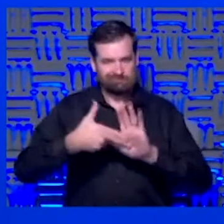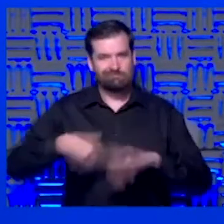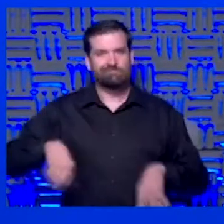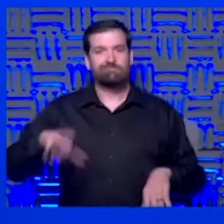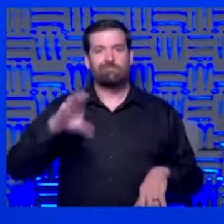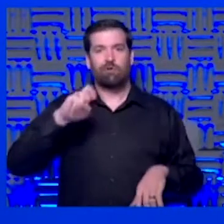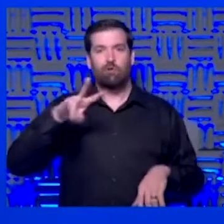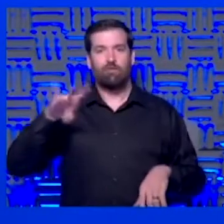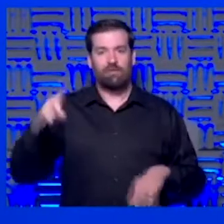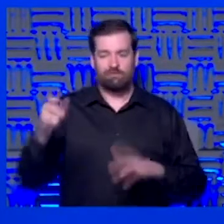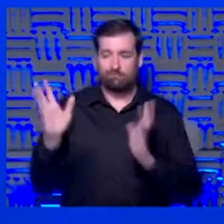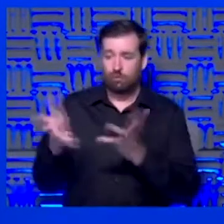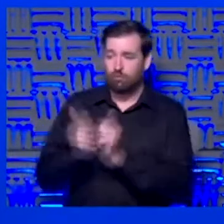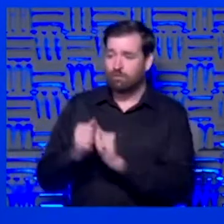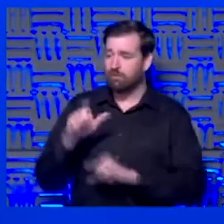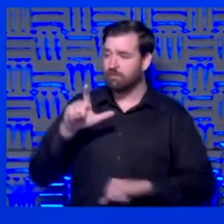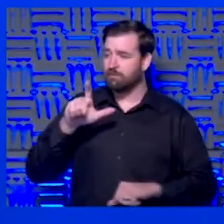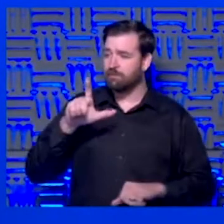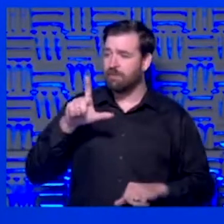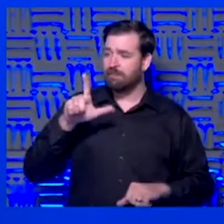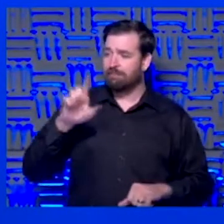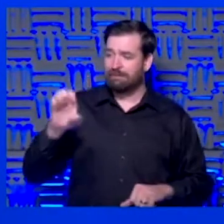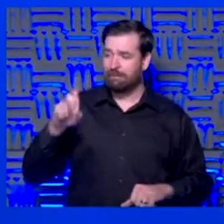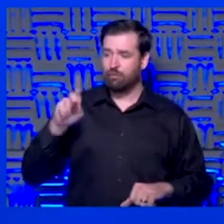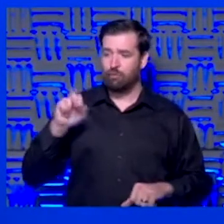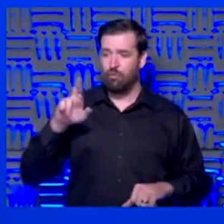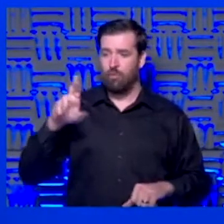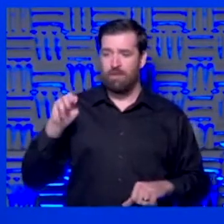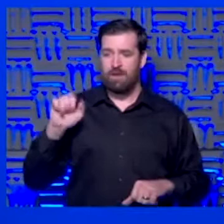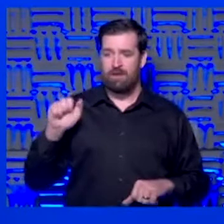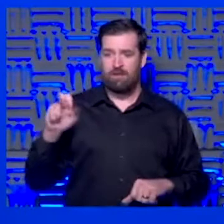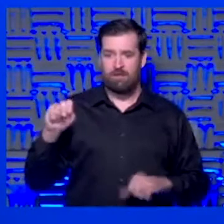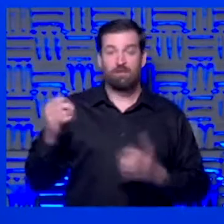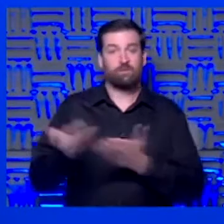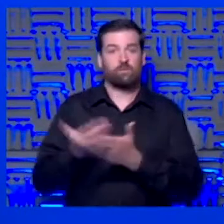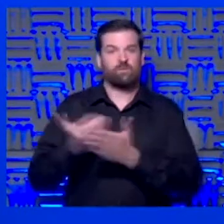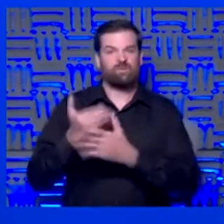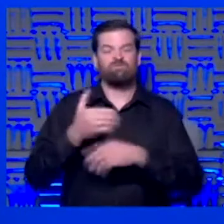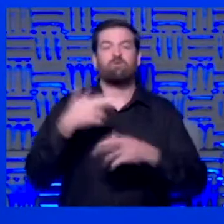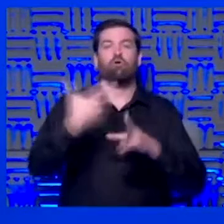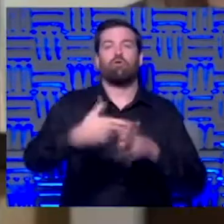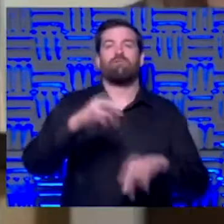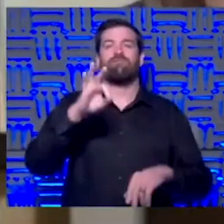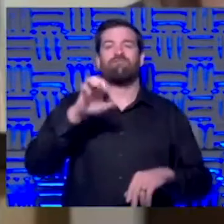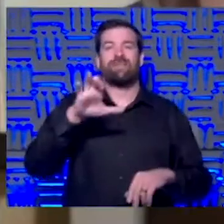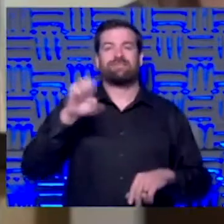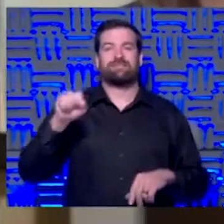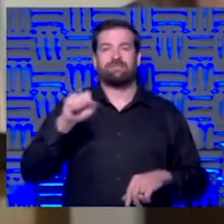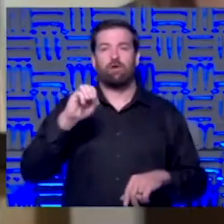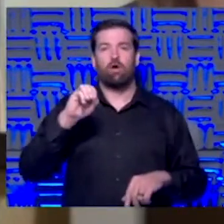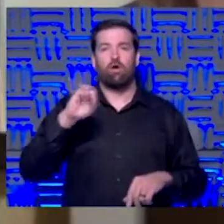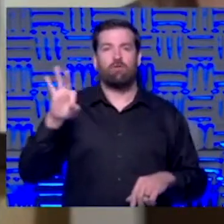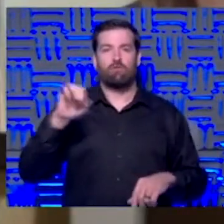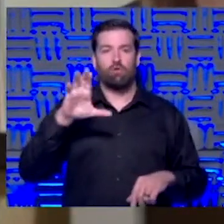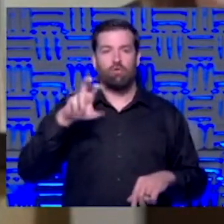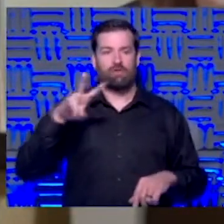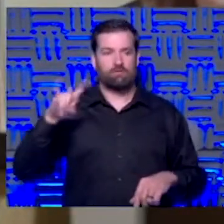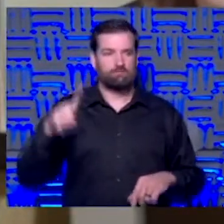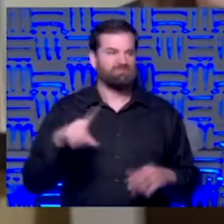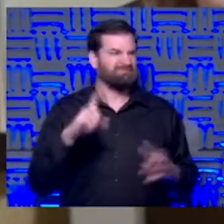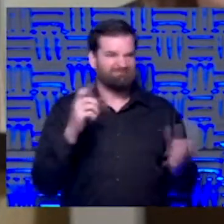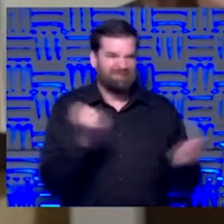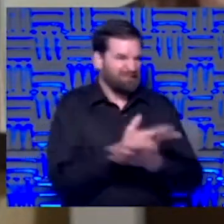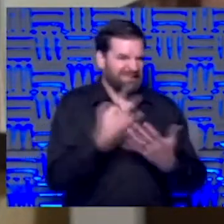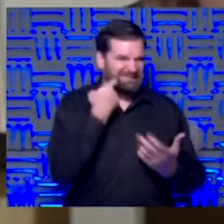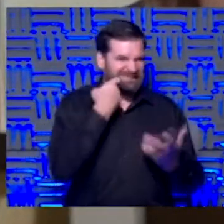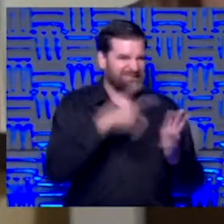KDHE Secretary Dr. Lee Norman in the first of a new series called Faces of COVID. It was right when everything was just starting to shut